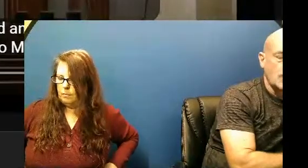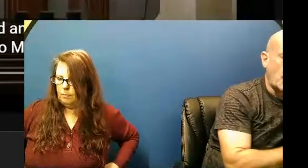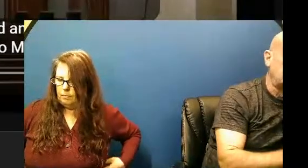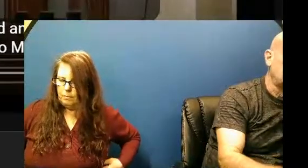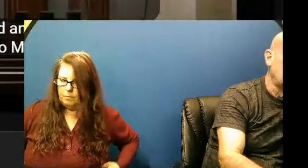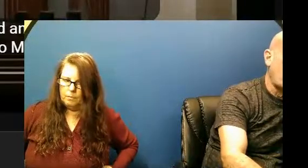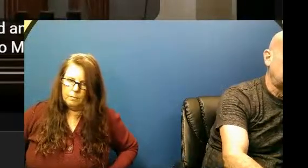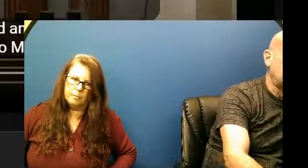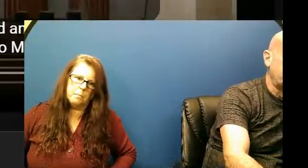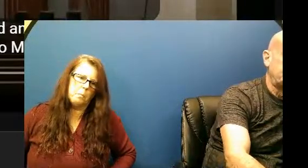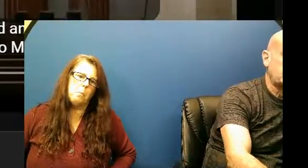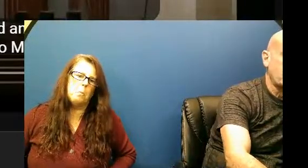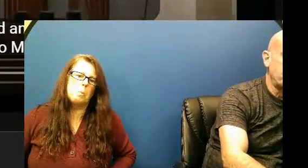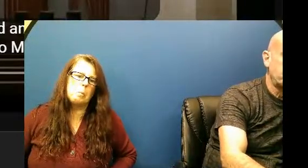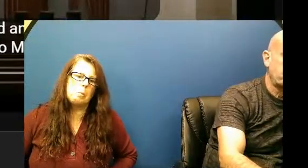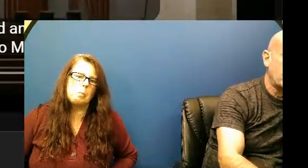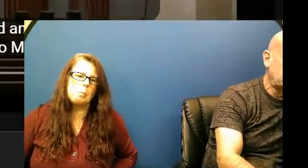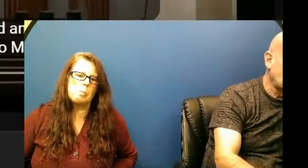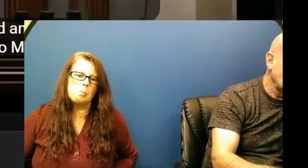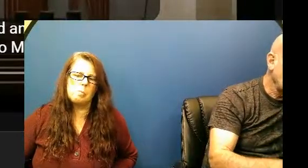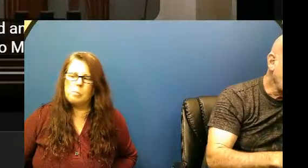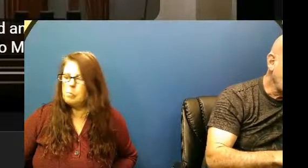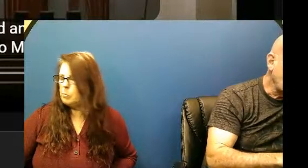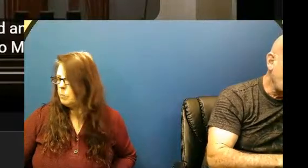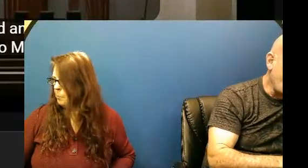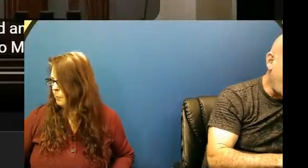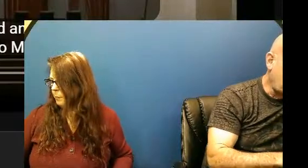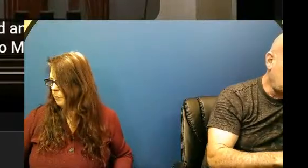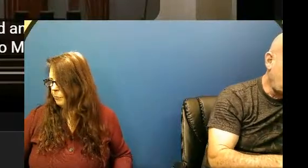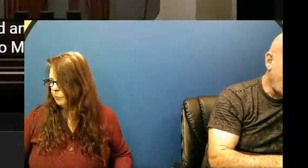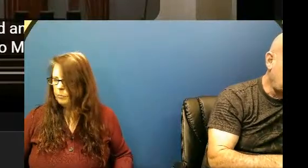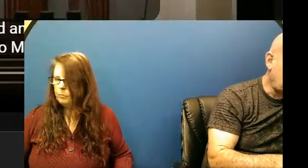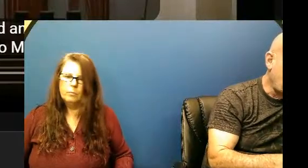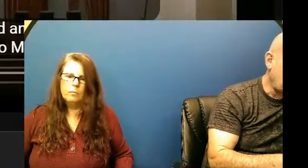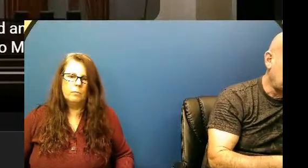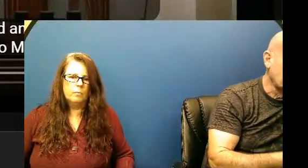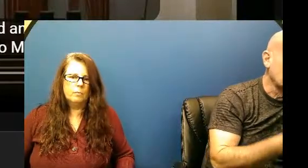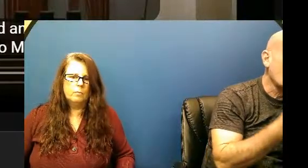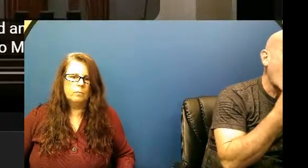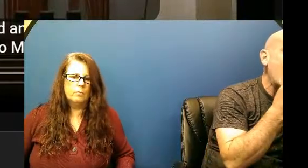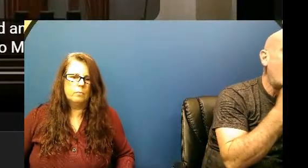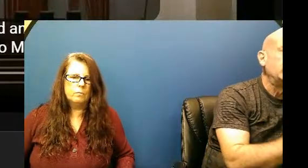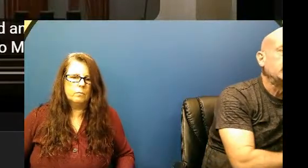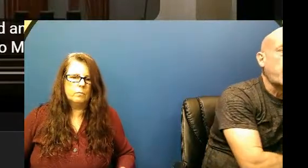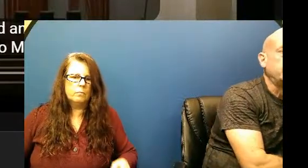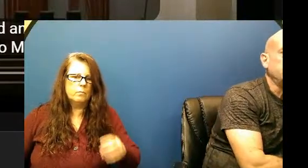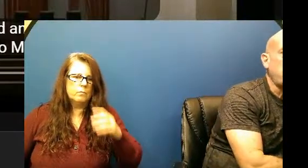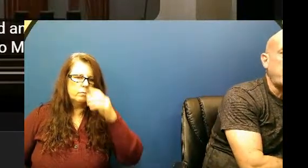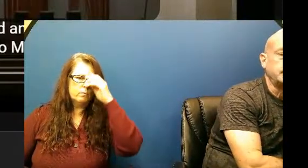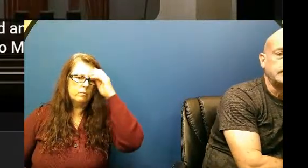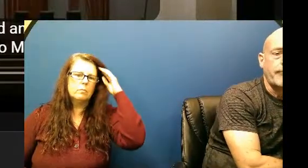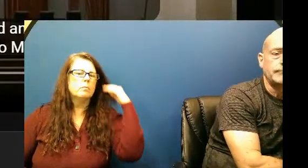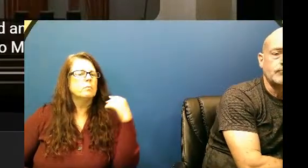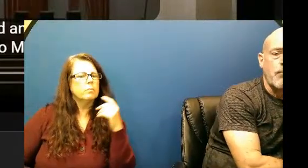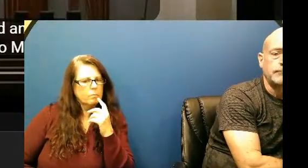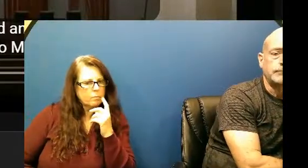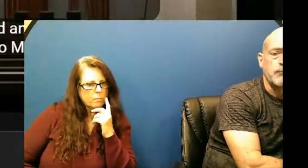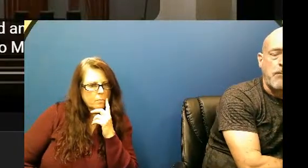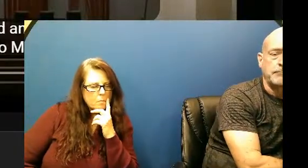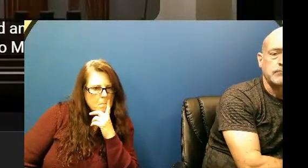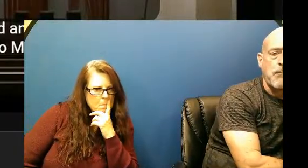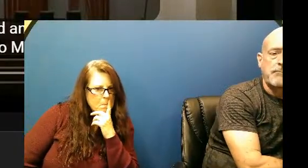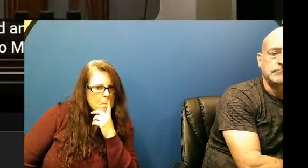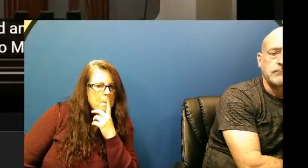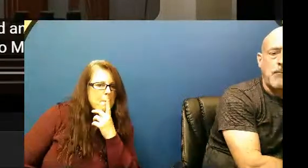secondary argument the government makes, and we say you don't even get to that because once you have an impermissible motive like that, the law is